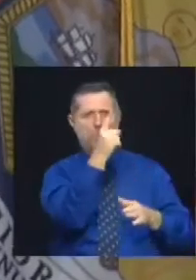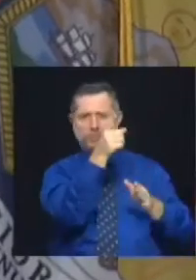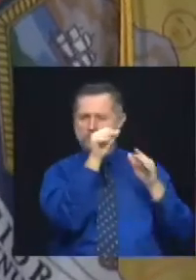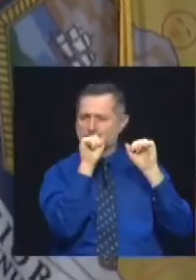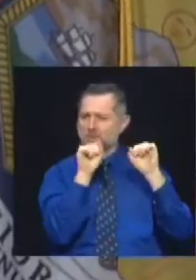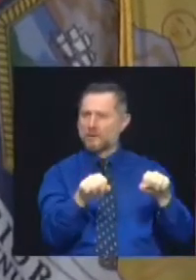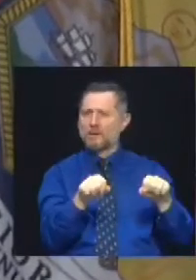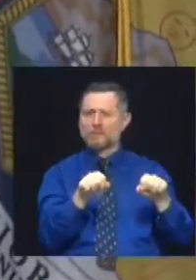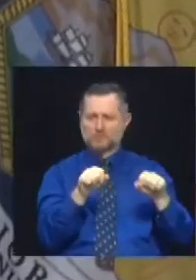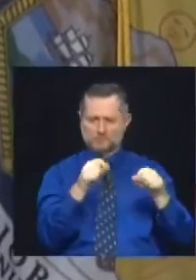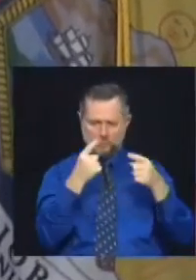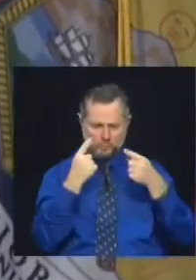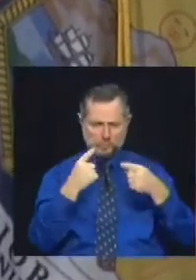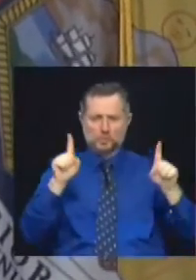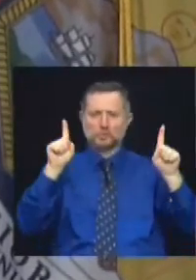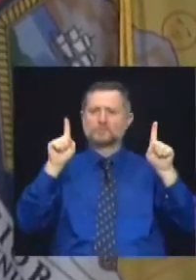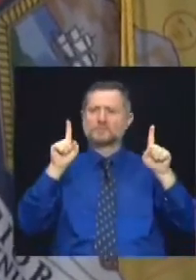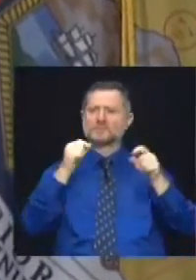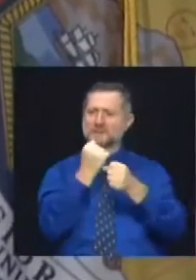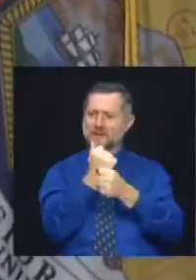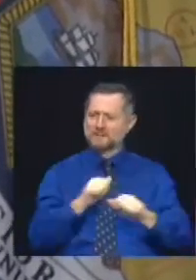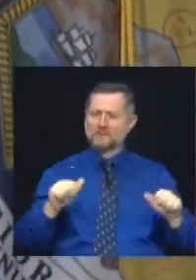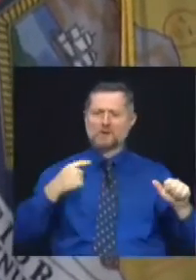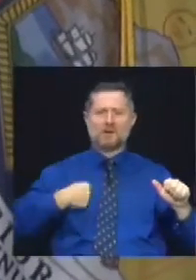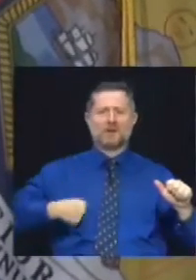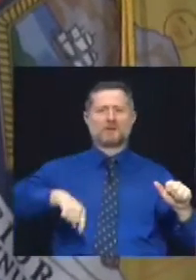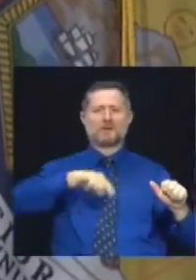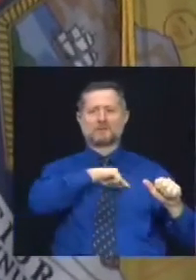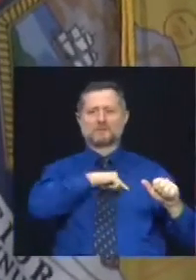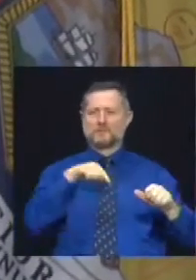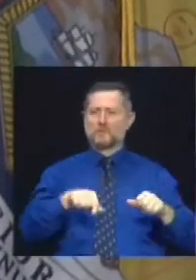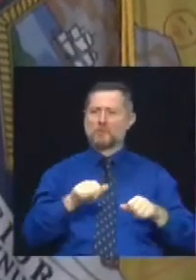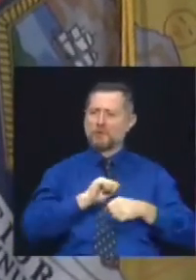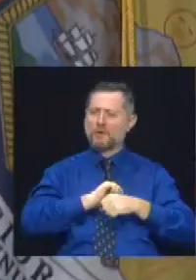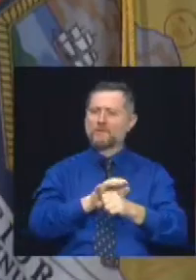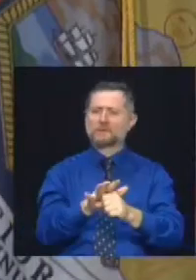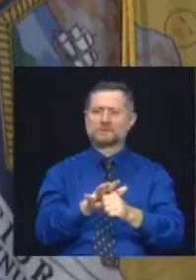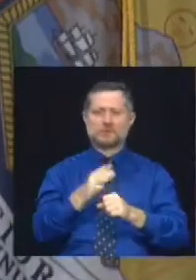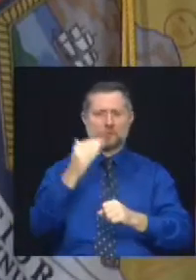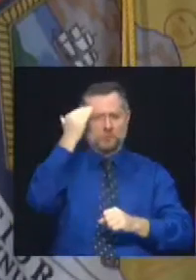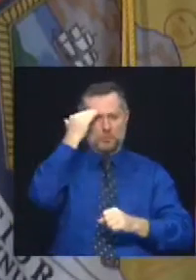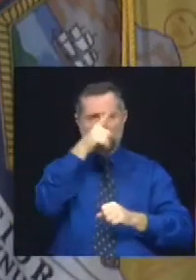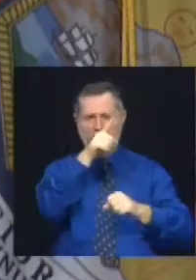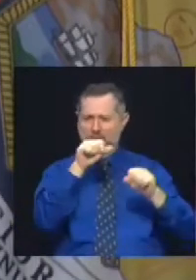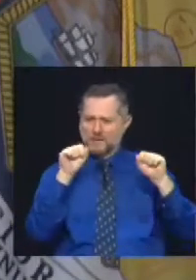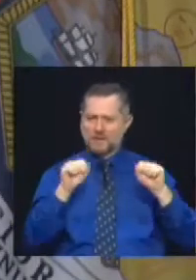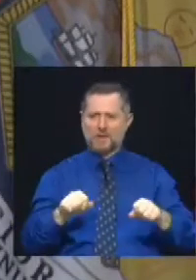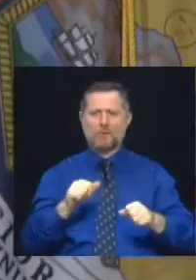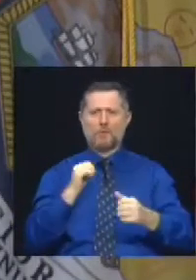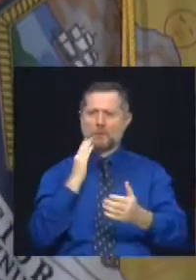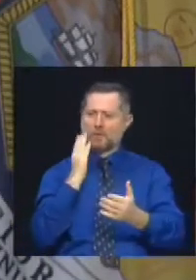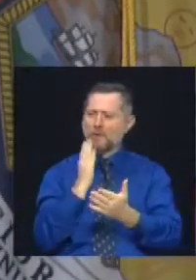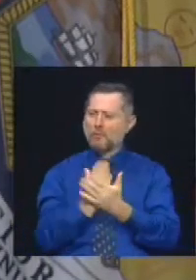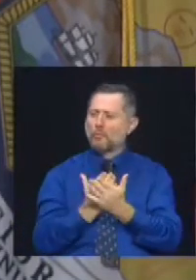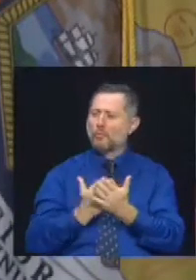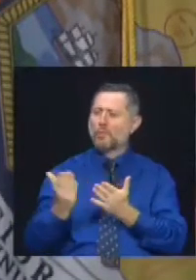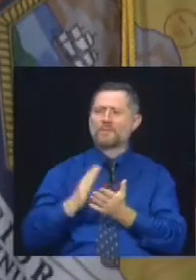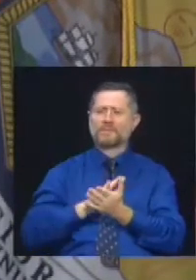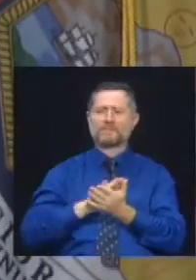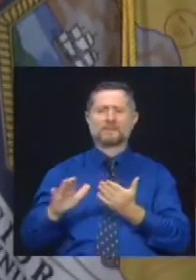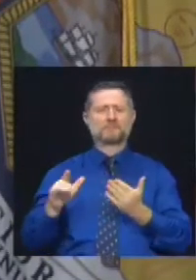us from this great task, covenant, God. We know you can do all things. You're able to open up the